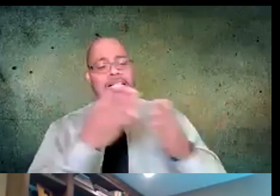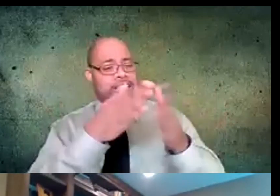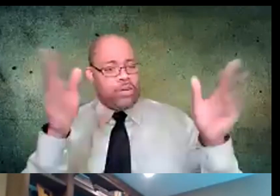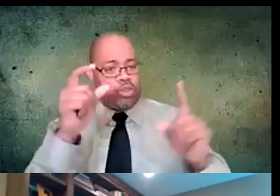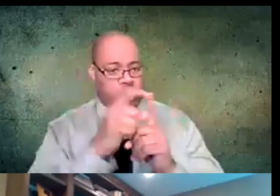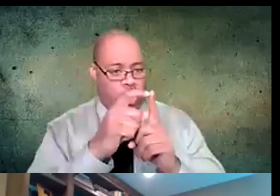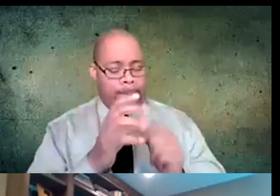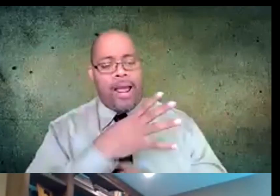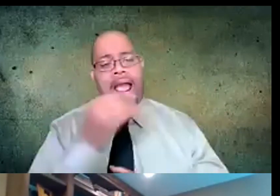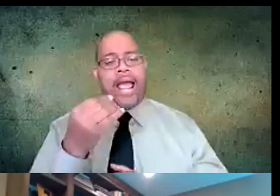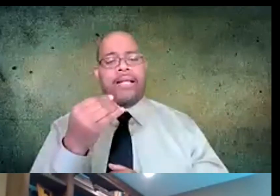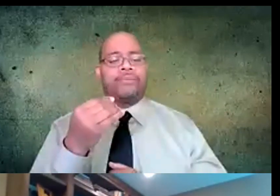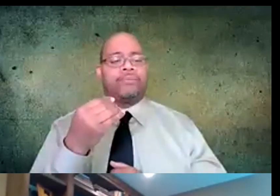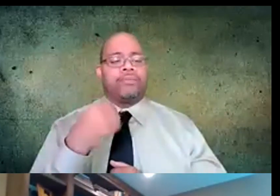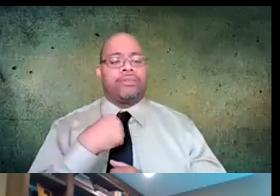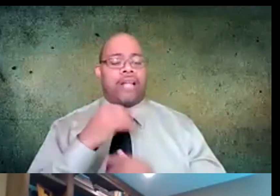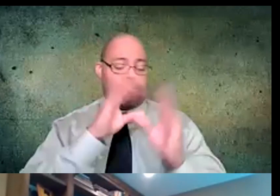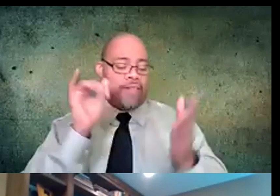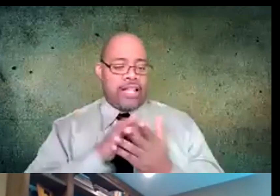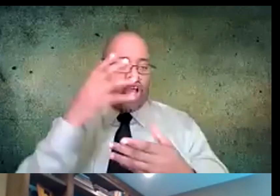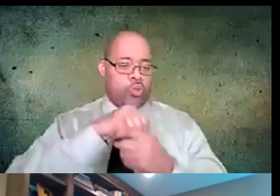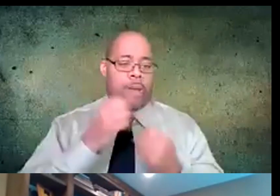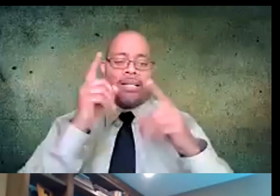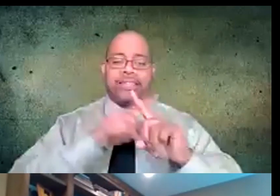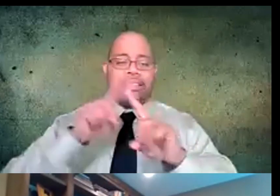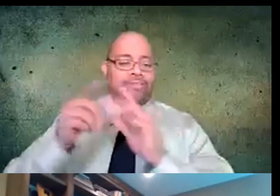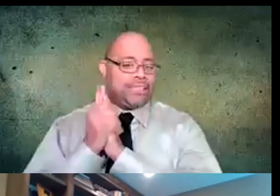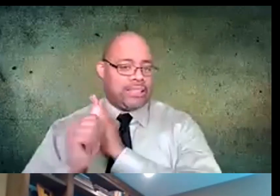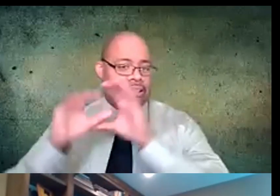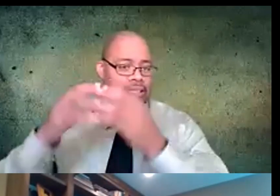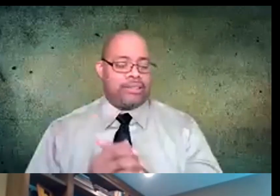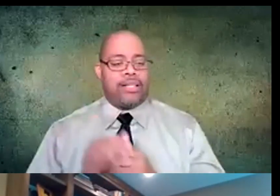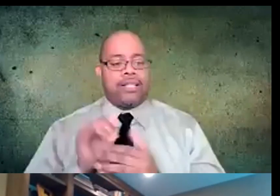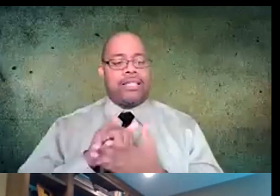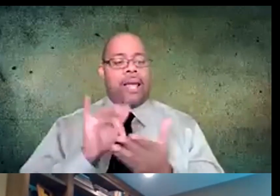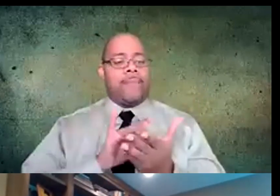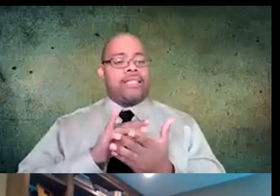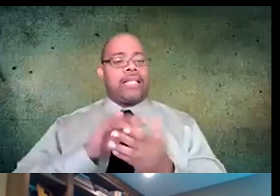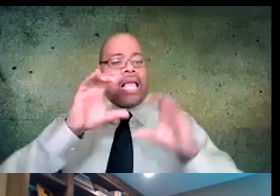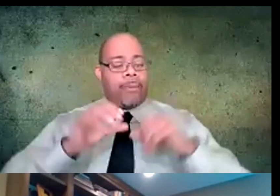term, and you know, obviously that includes many different skill sets: medicinal chemistry,